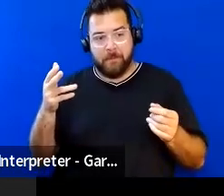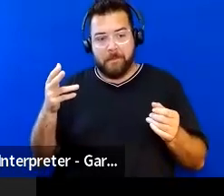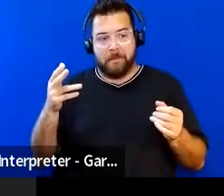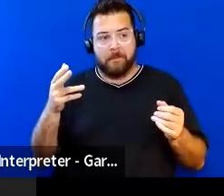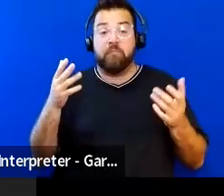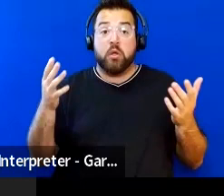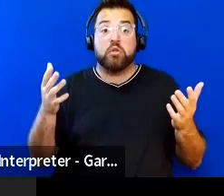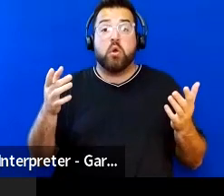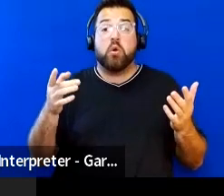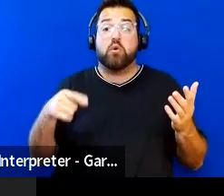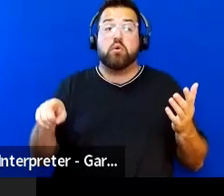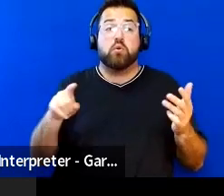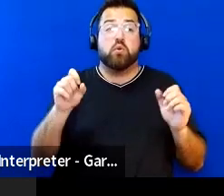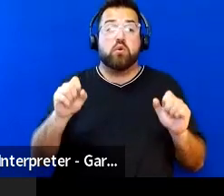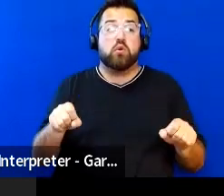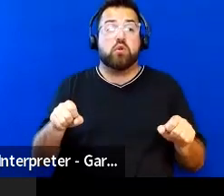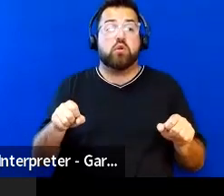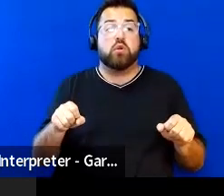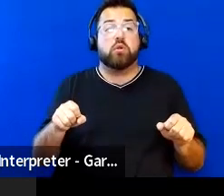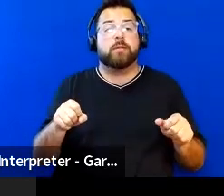so you could put